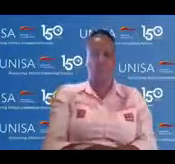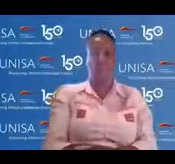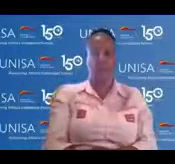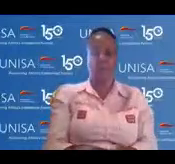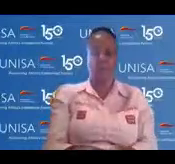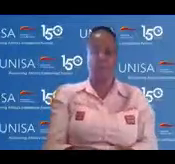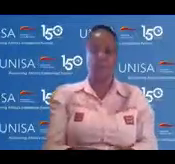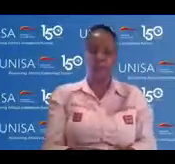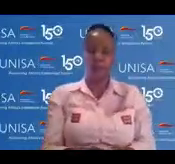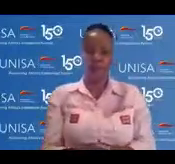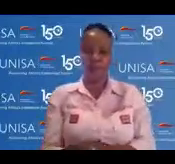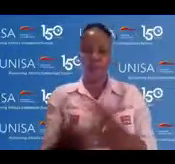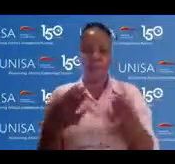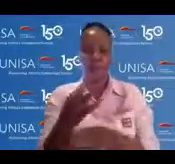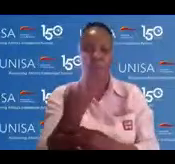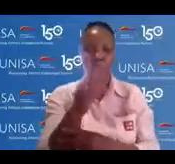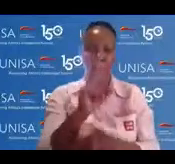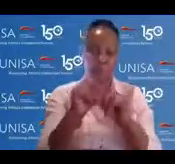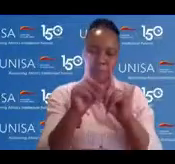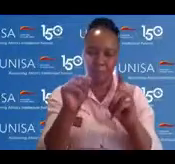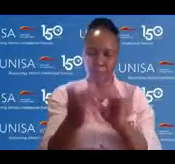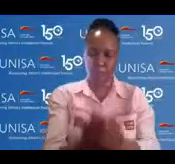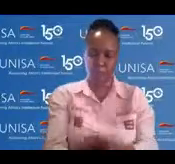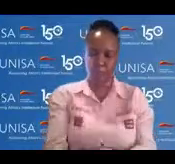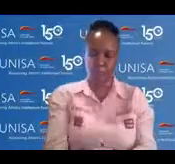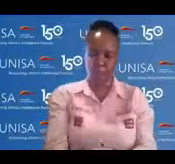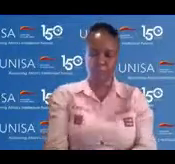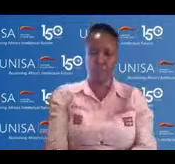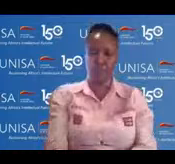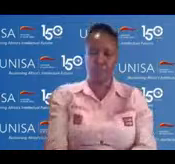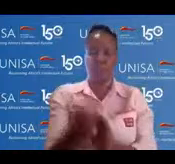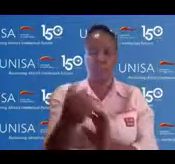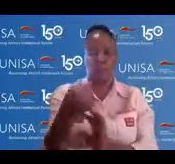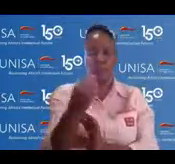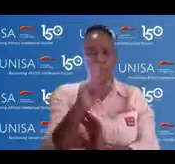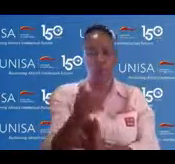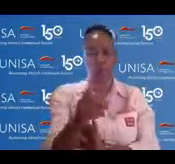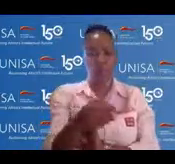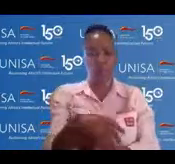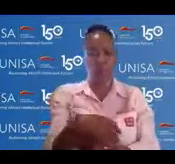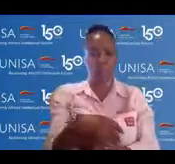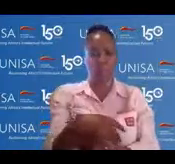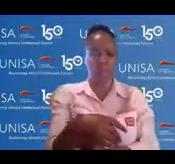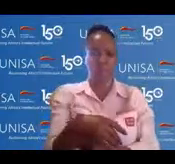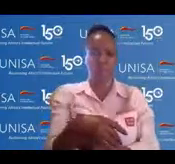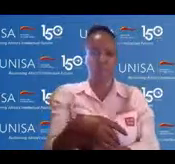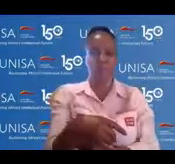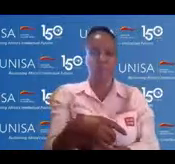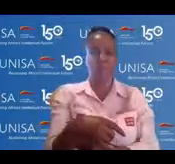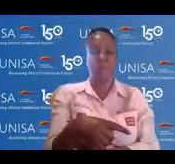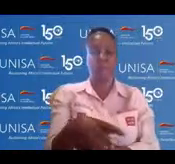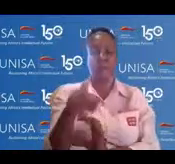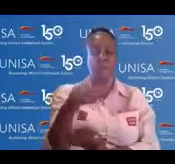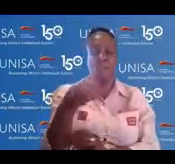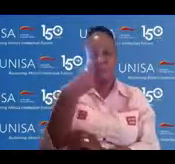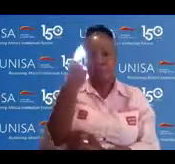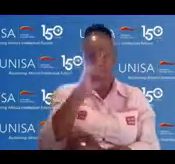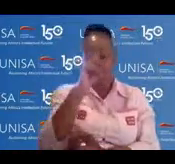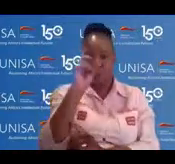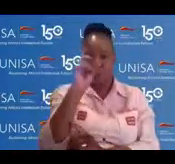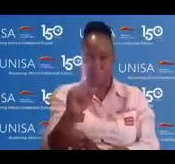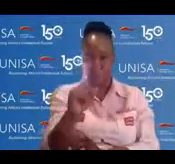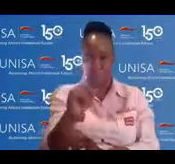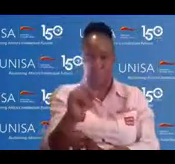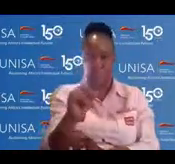questions. Then the first one is, did you disclose your disability? Do you know